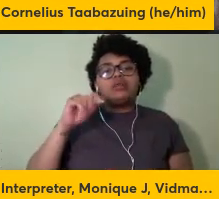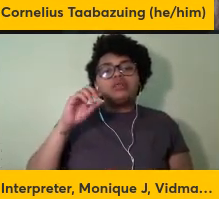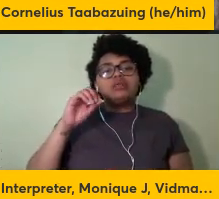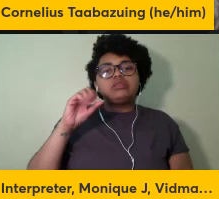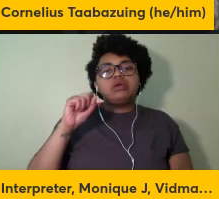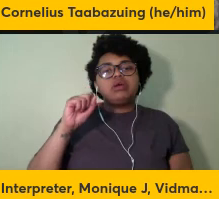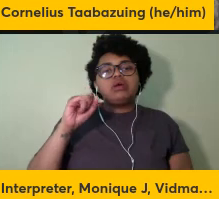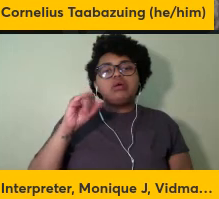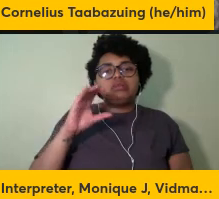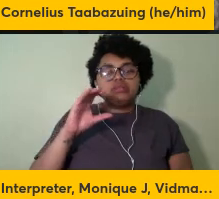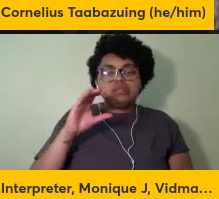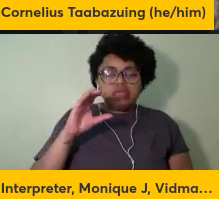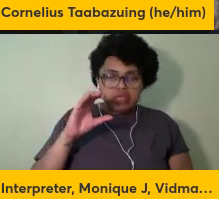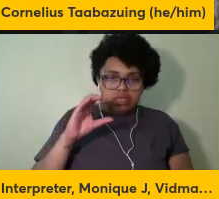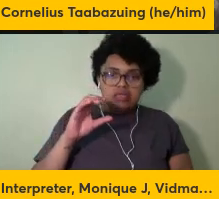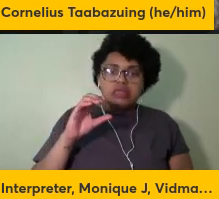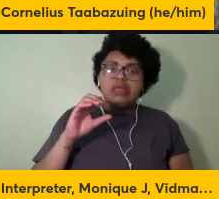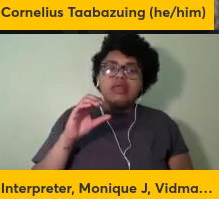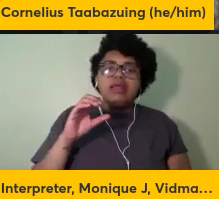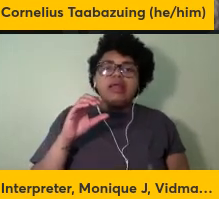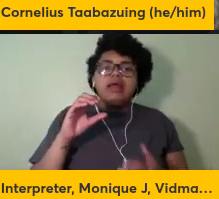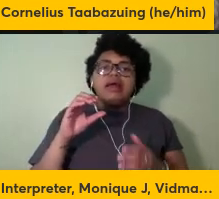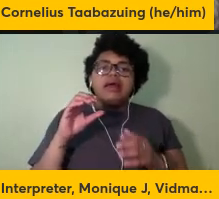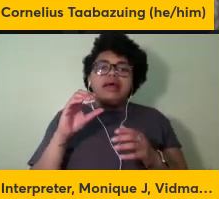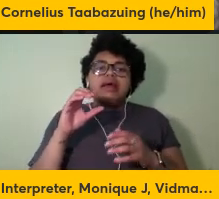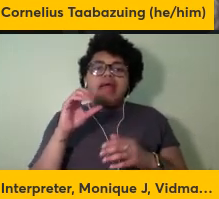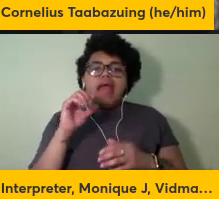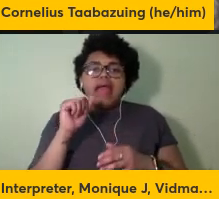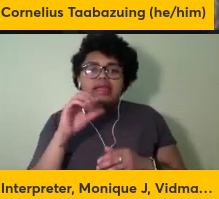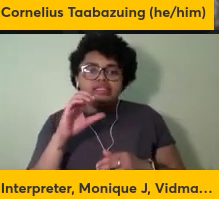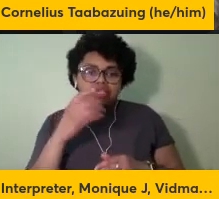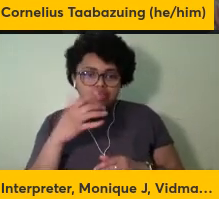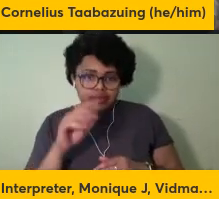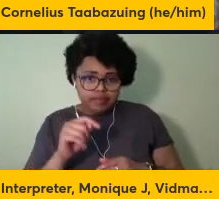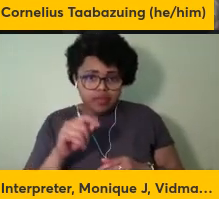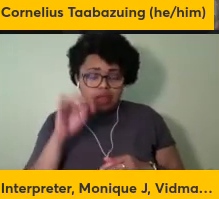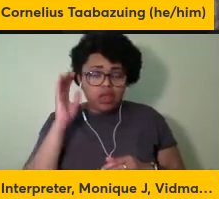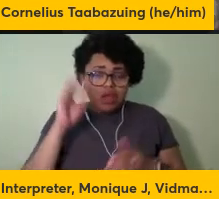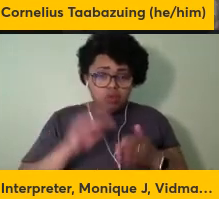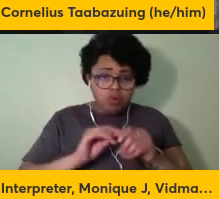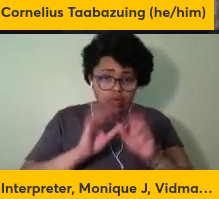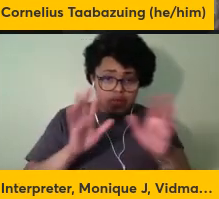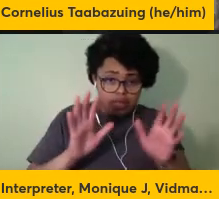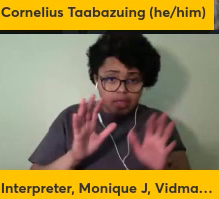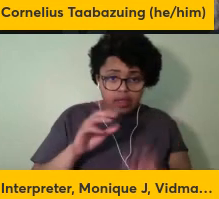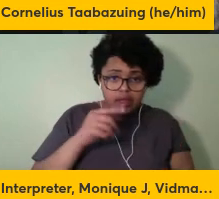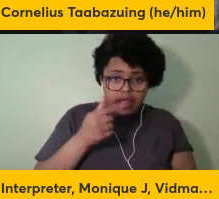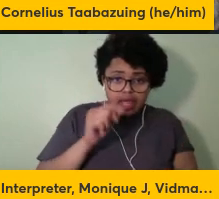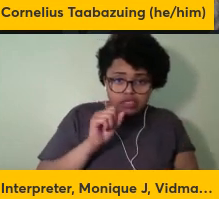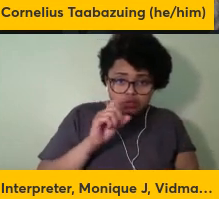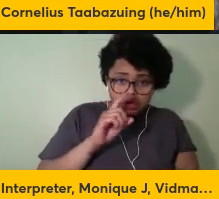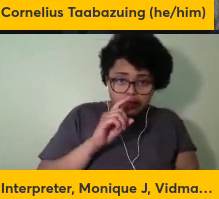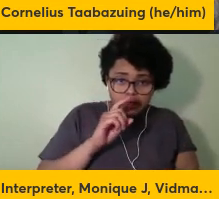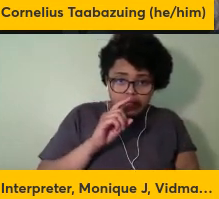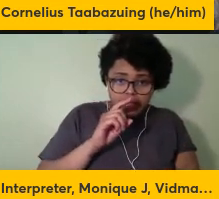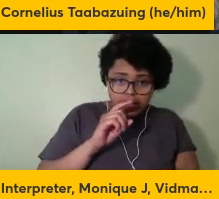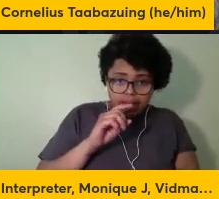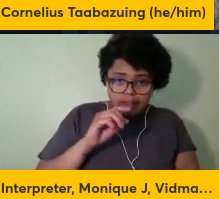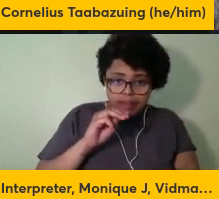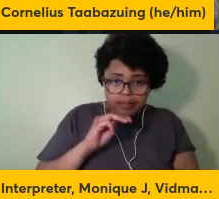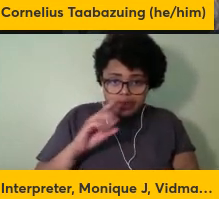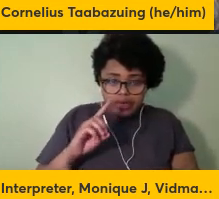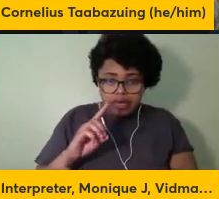you'll activate caspase 1. Caspase 1 will cleave gastromin D, and this will induce pyroptosis. And as you can see, the morphology